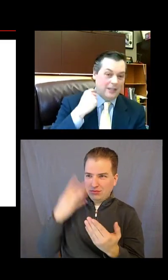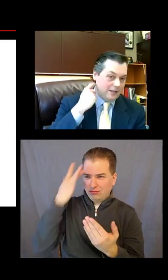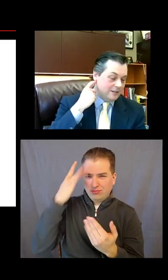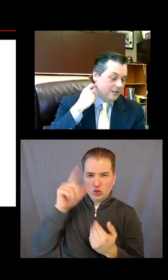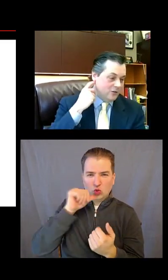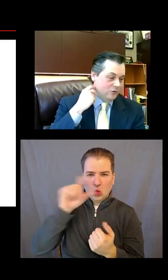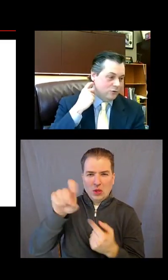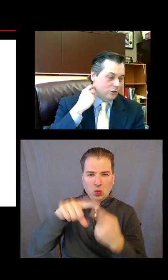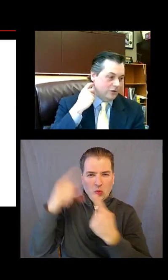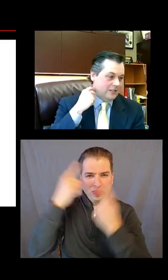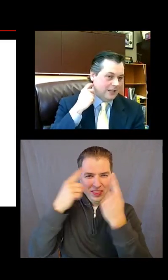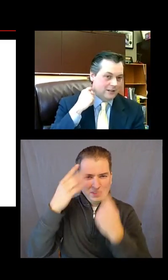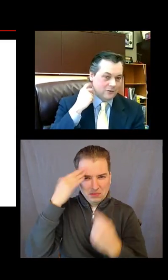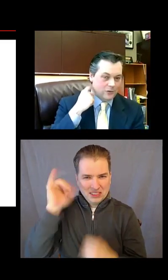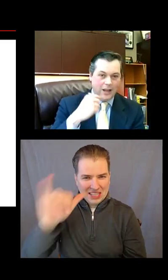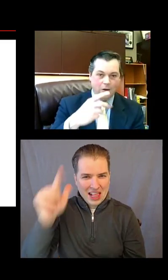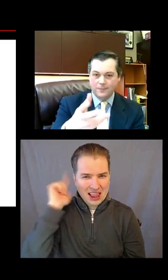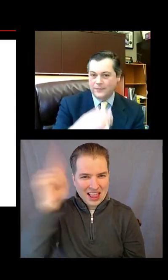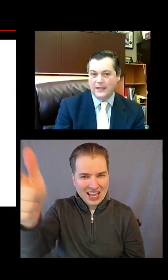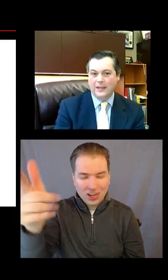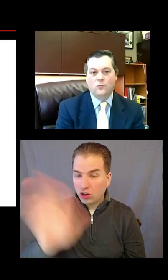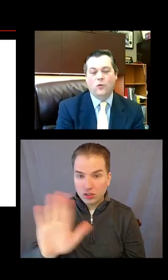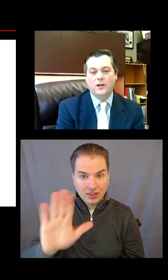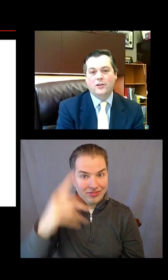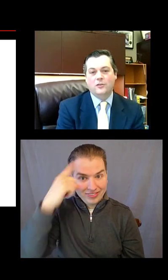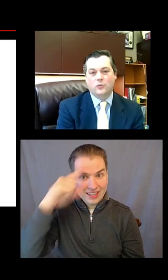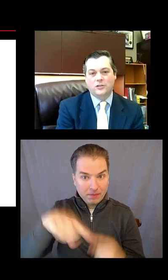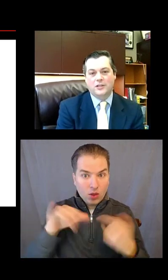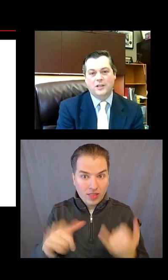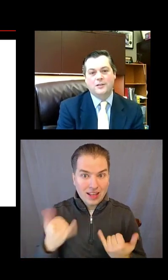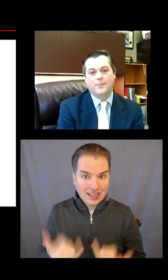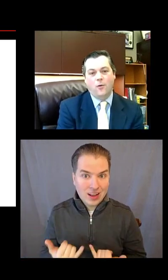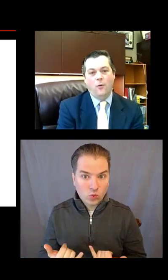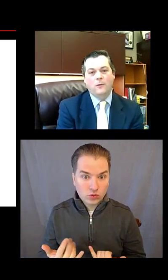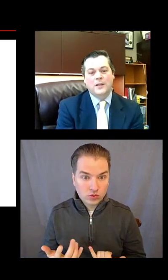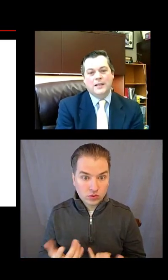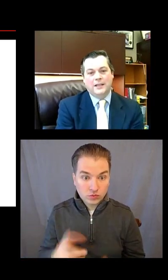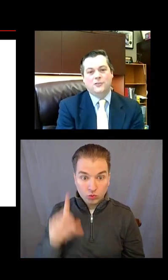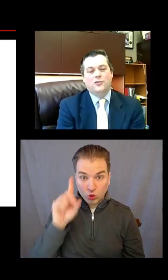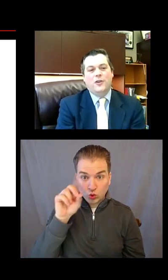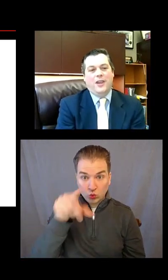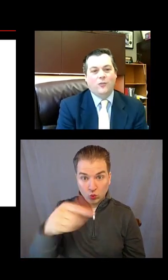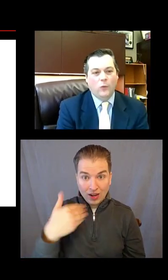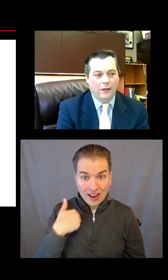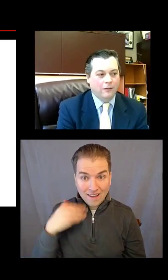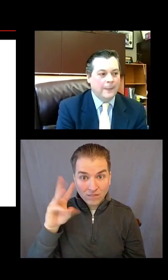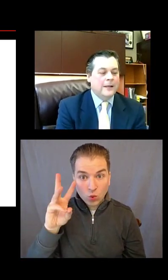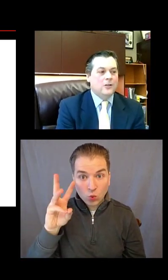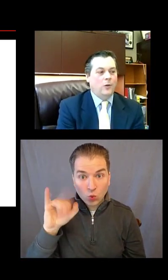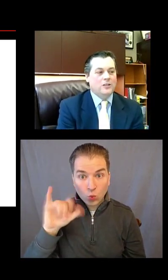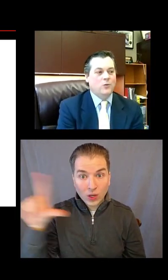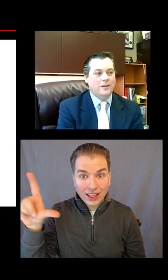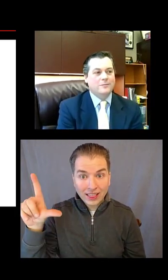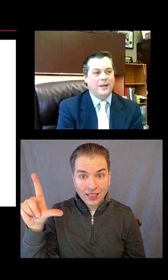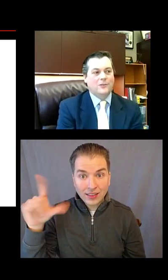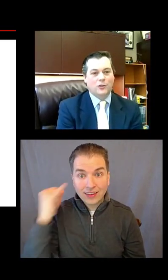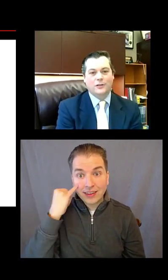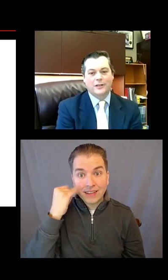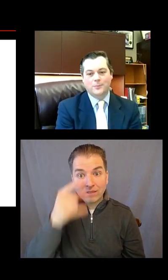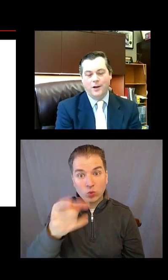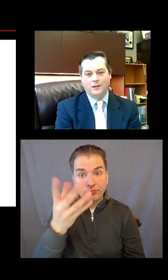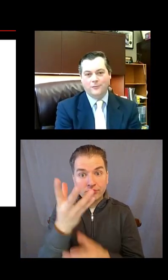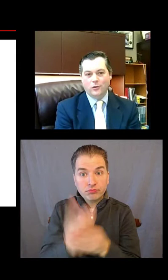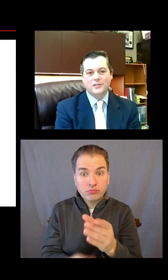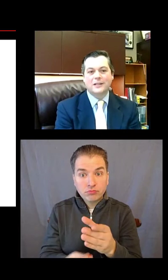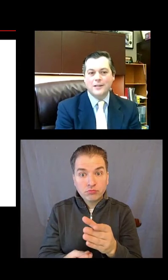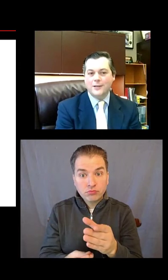these are things that you should take into account. And one of those, which is in the poll, is, do you have a will? You also want to make sure